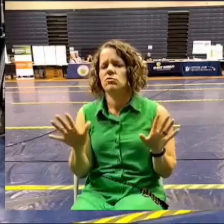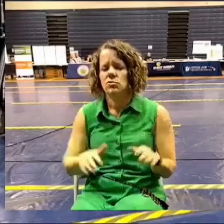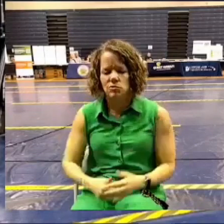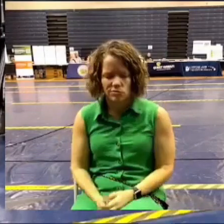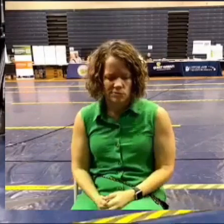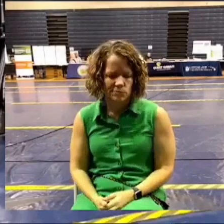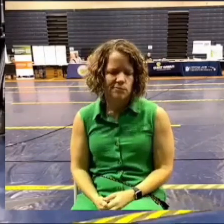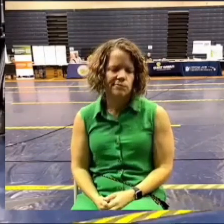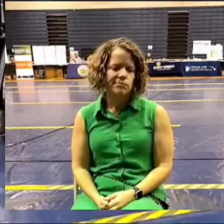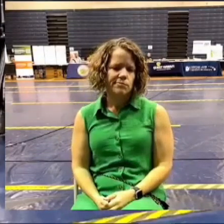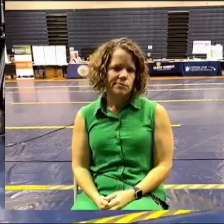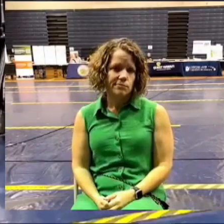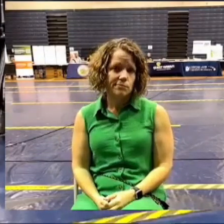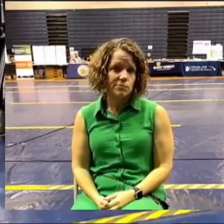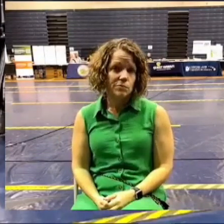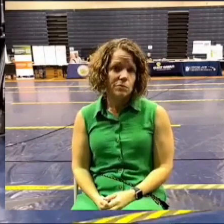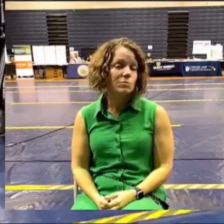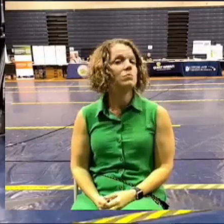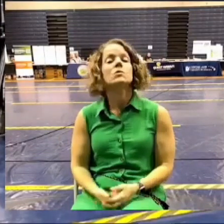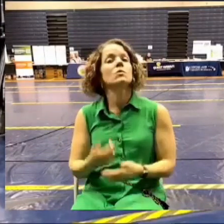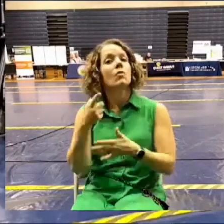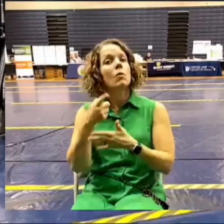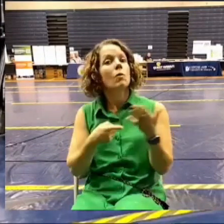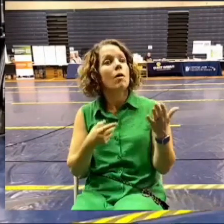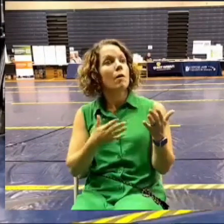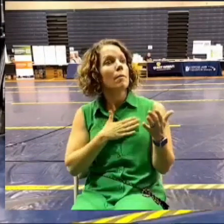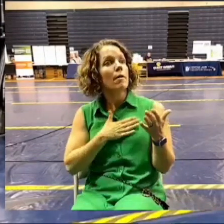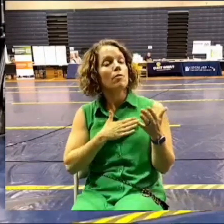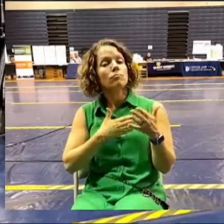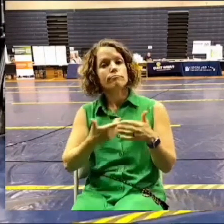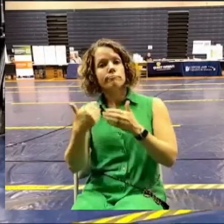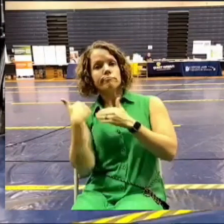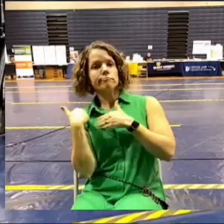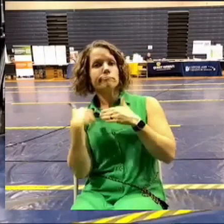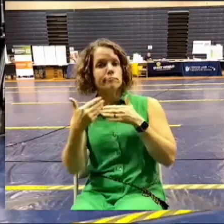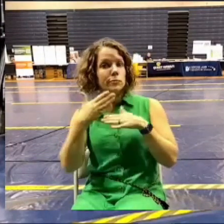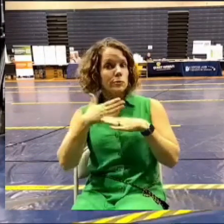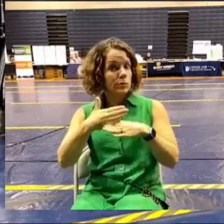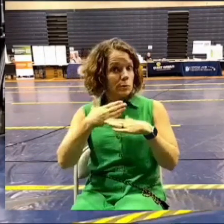essentially what I want to share with you guys in the bucket,